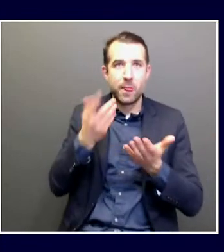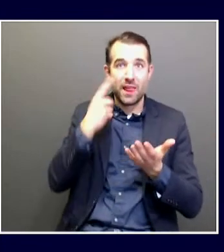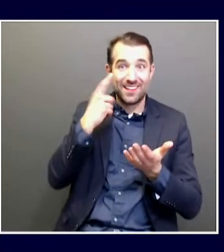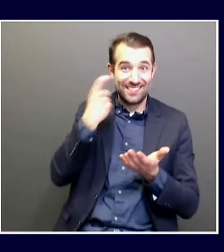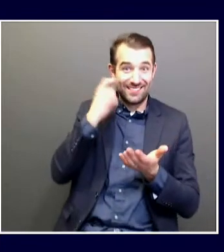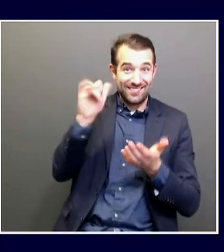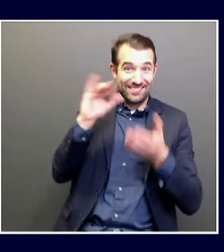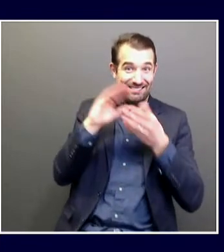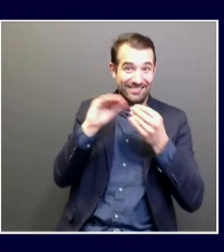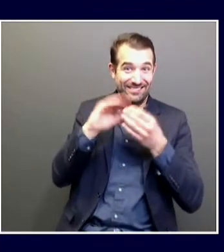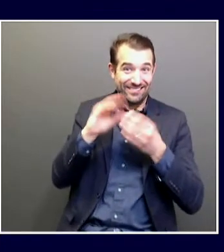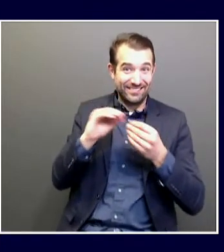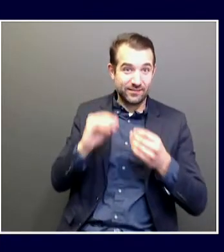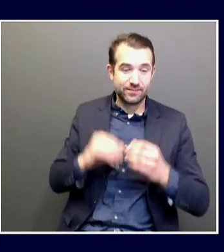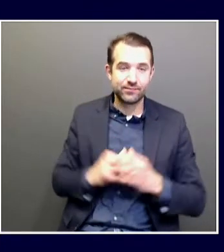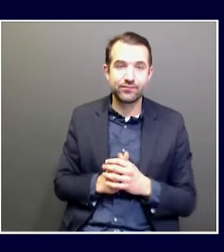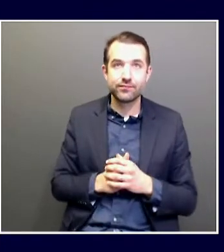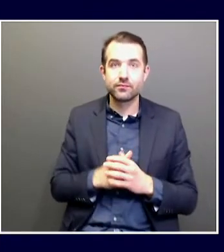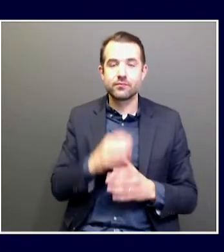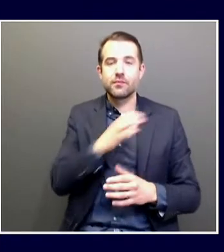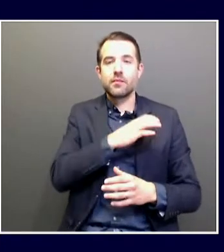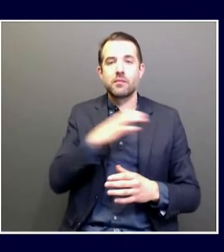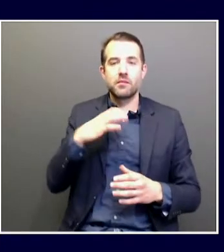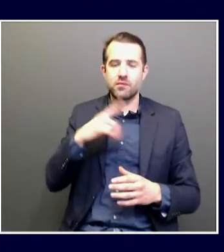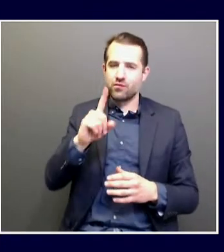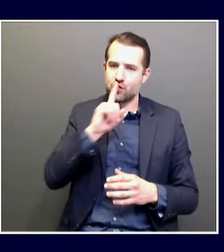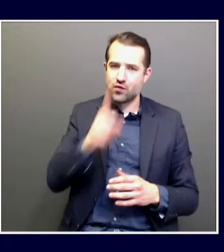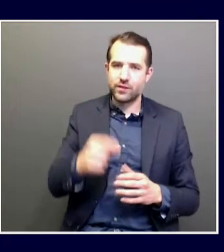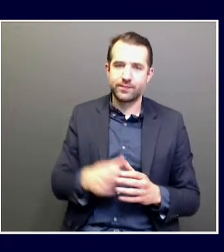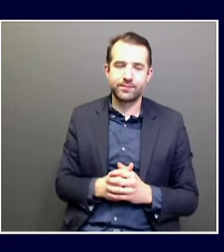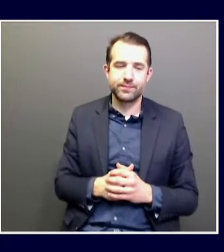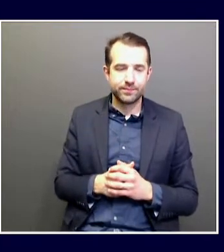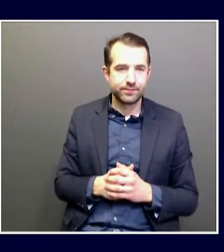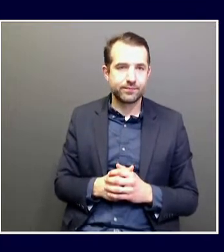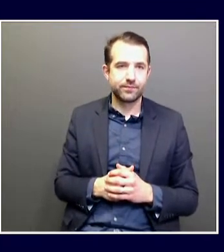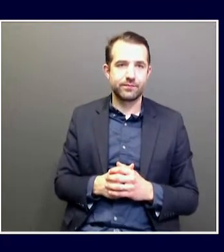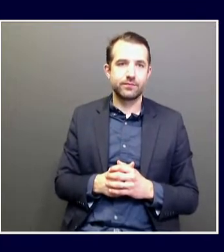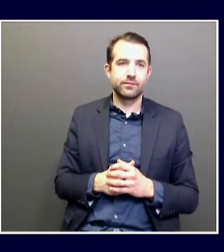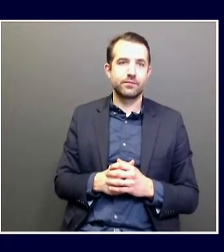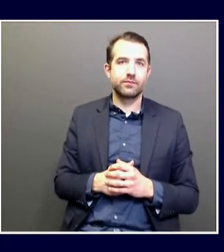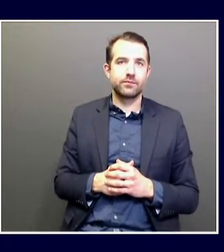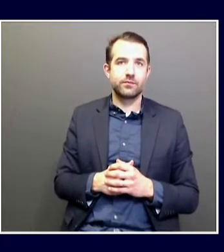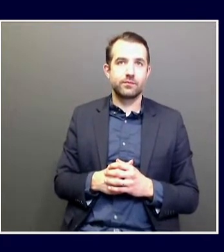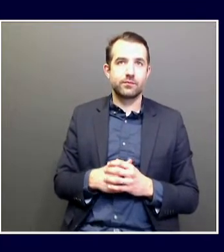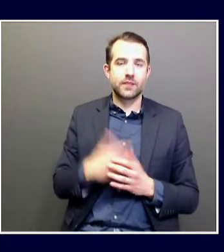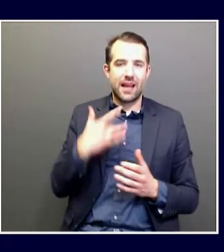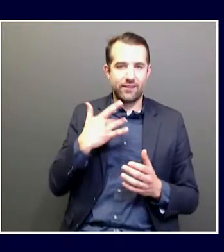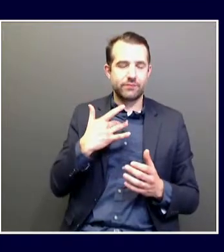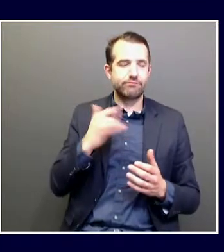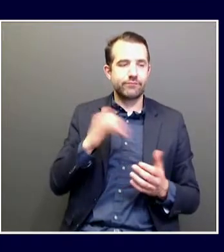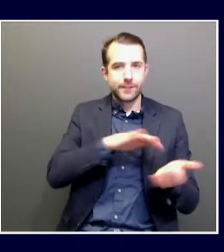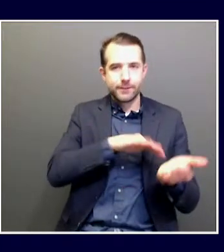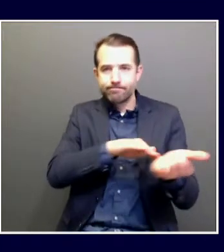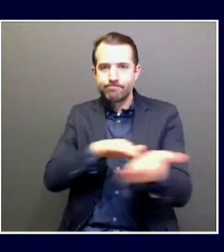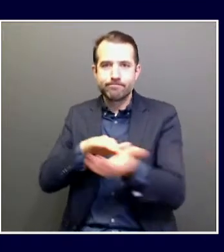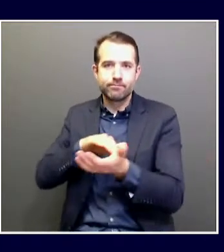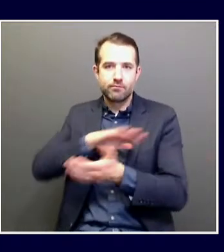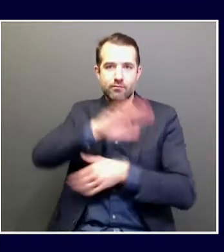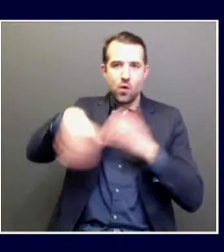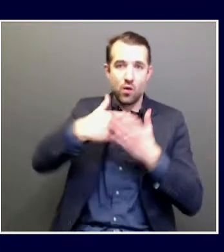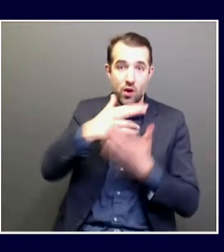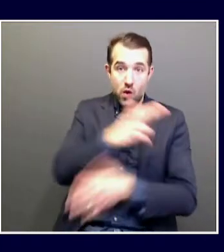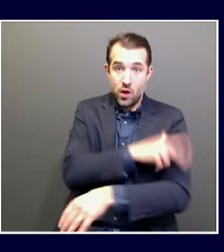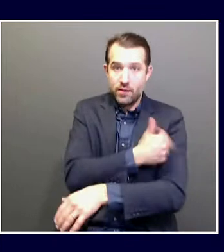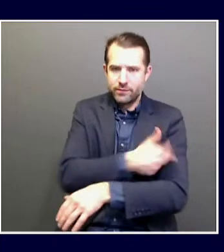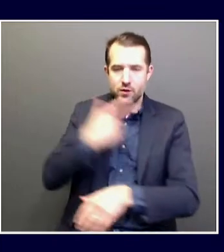as we've been doing throughout the pandemic, we regularly talk with our hospital leadership to assess what's going on the ground.